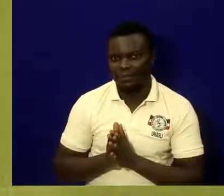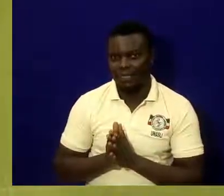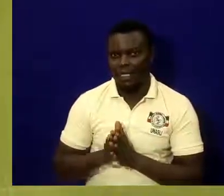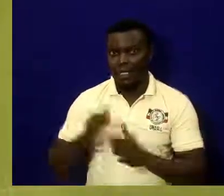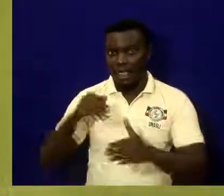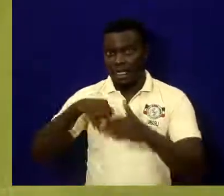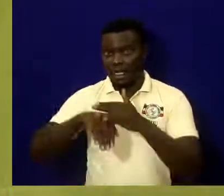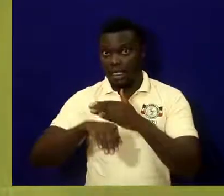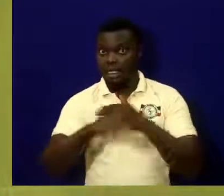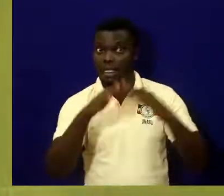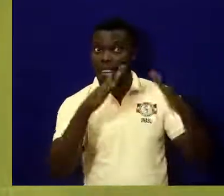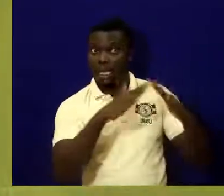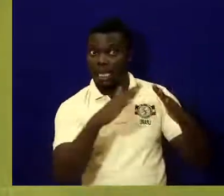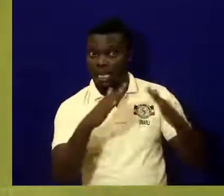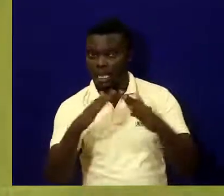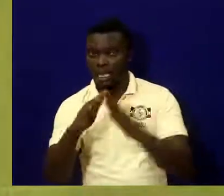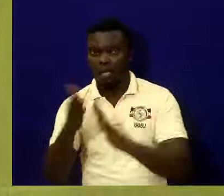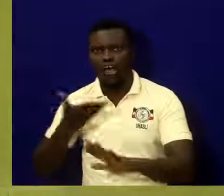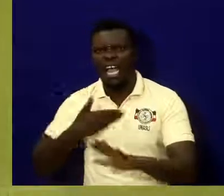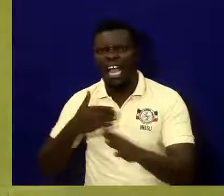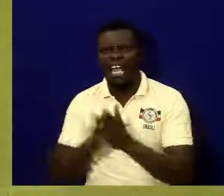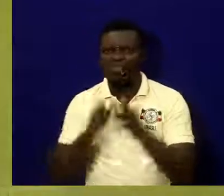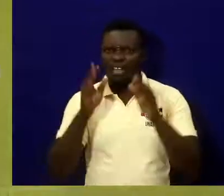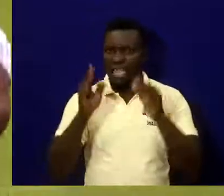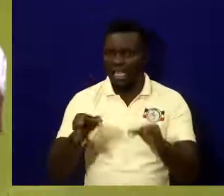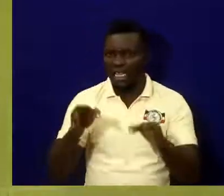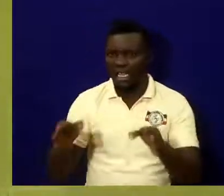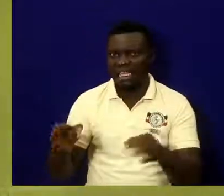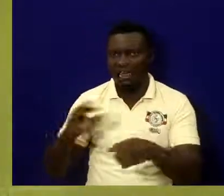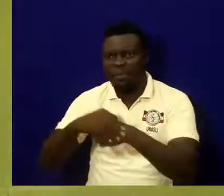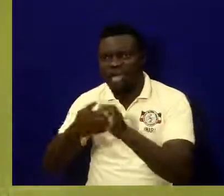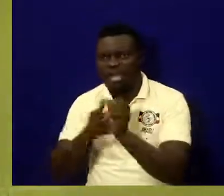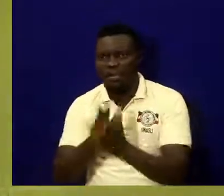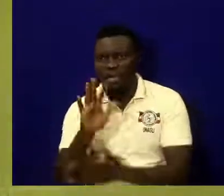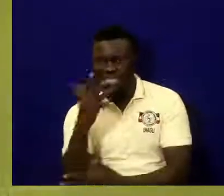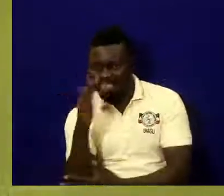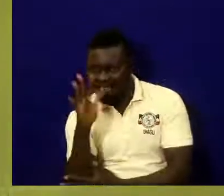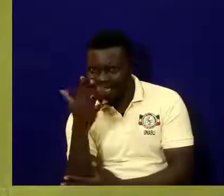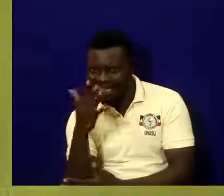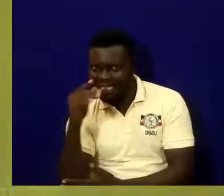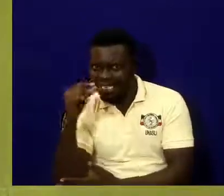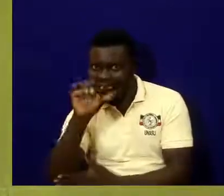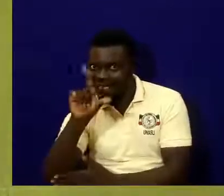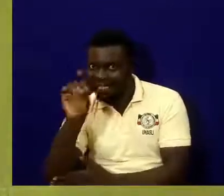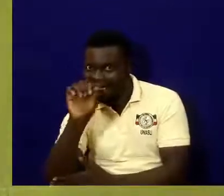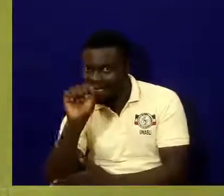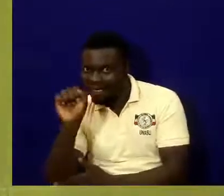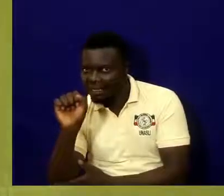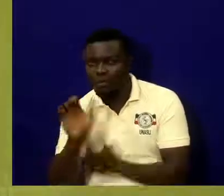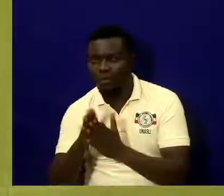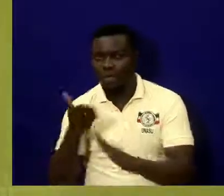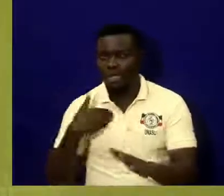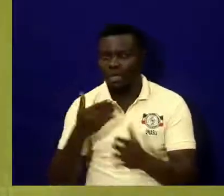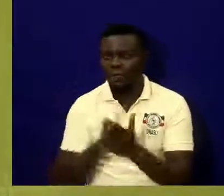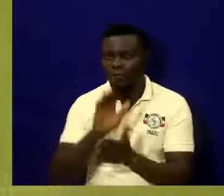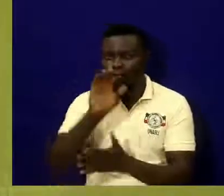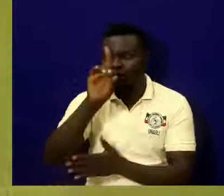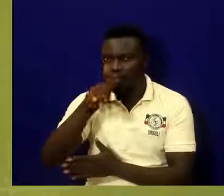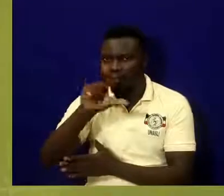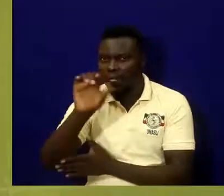In our houses, we have objects made of glass, we have